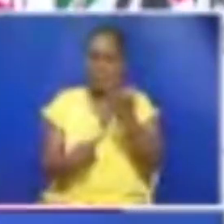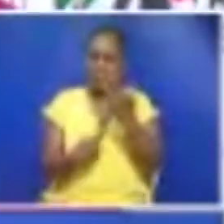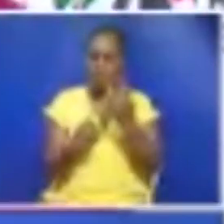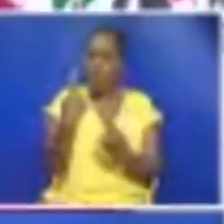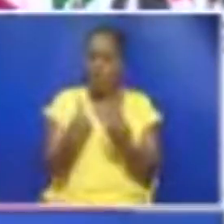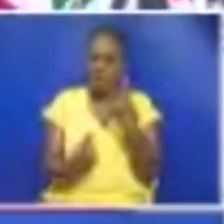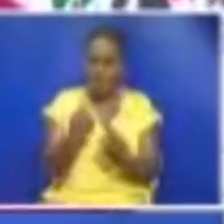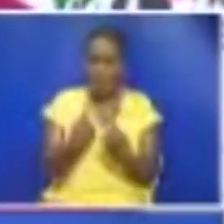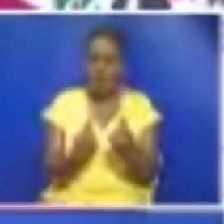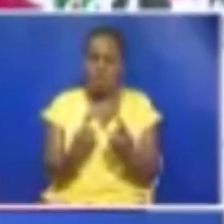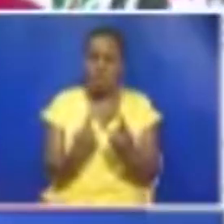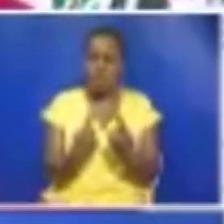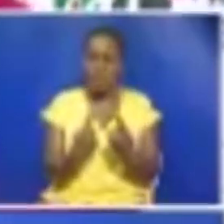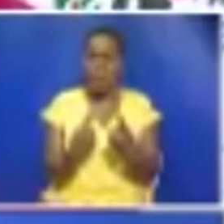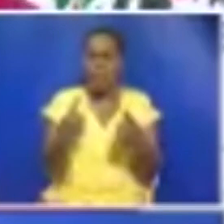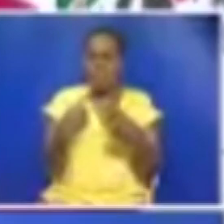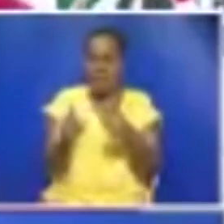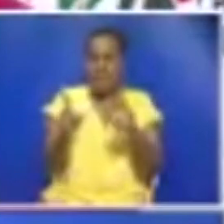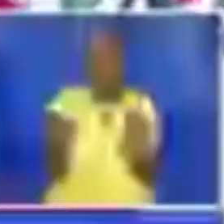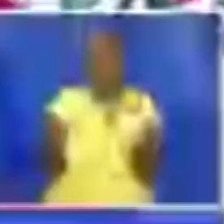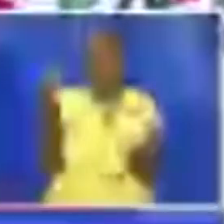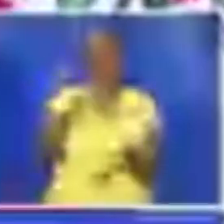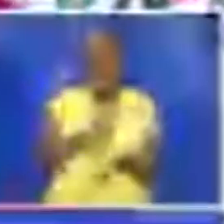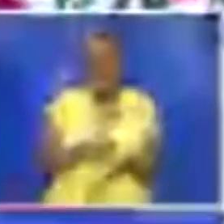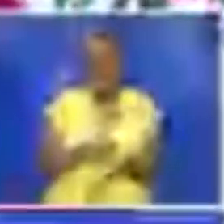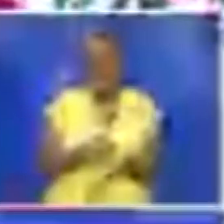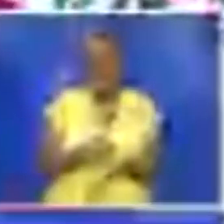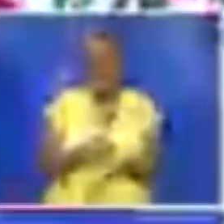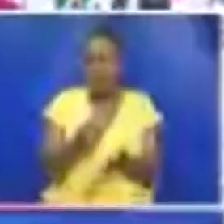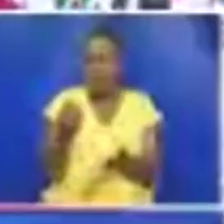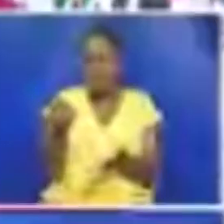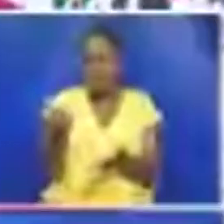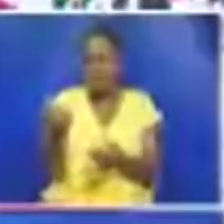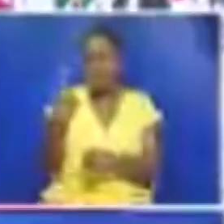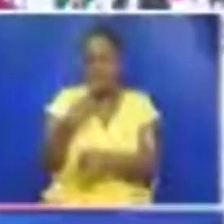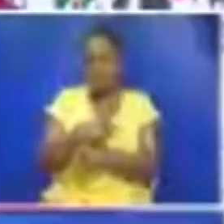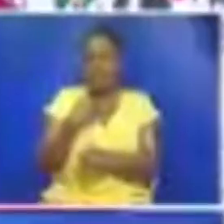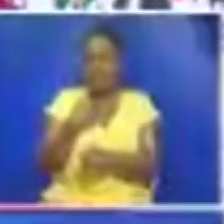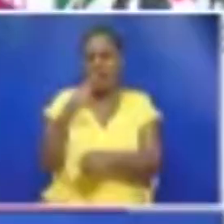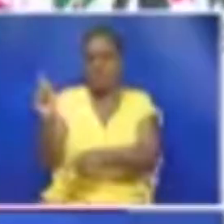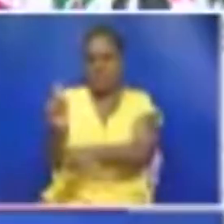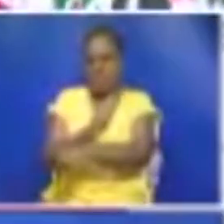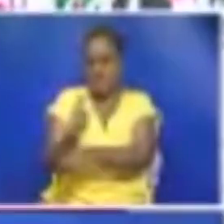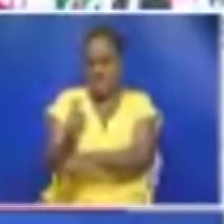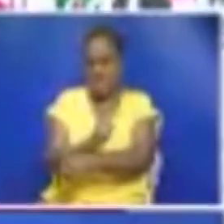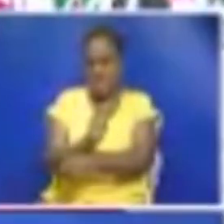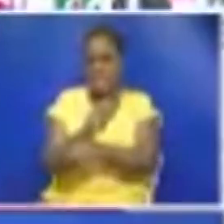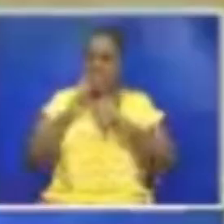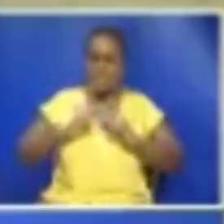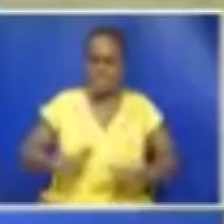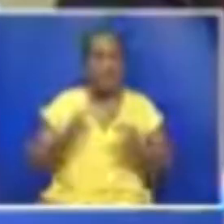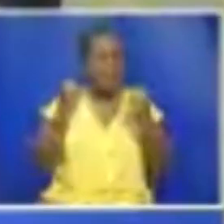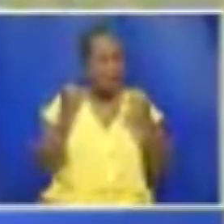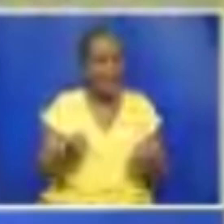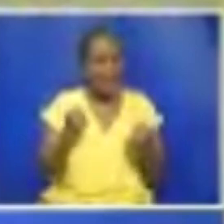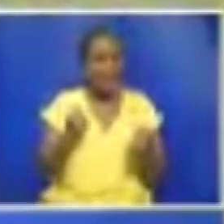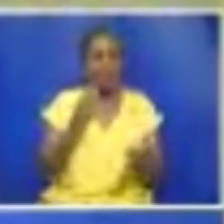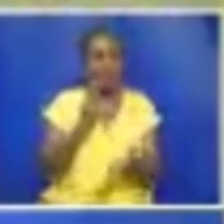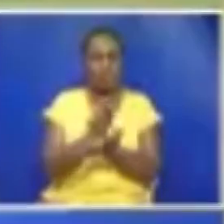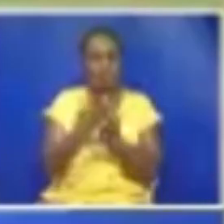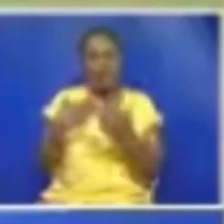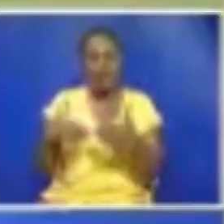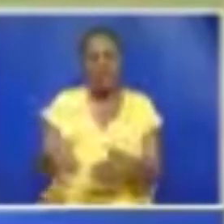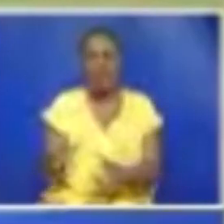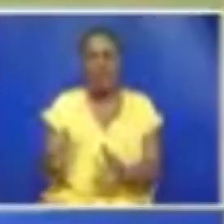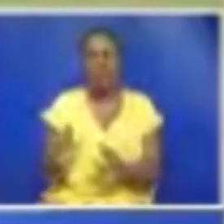was going good tempo. But again, with the little days I had for preparation and rest, so it was also a tough match. To Melusa,